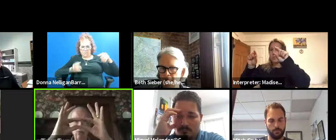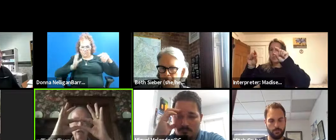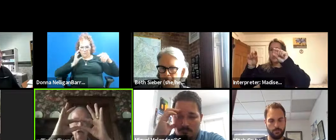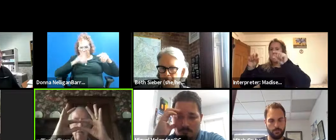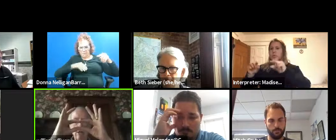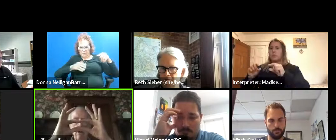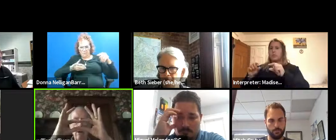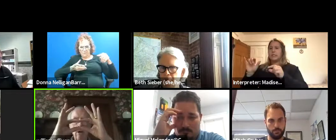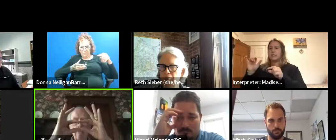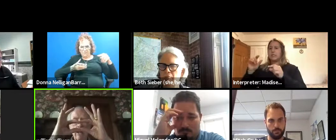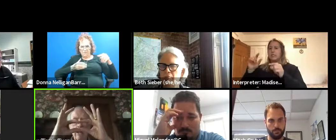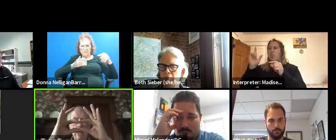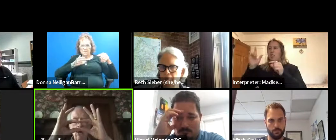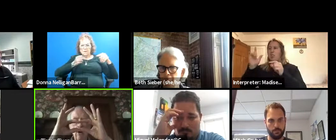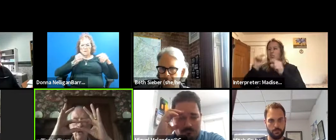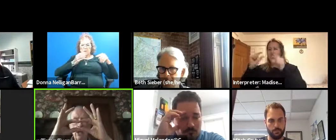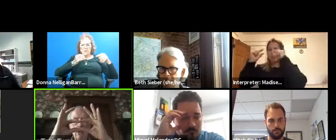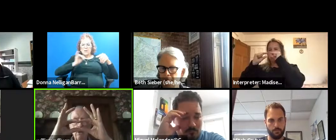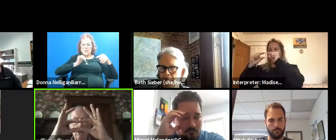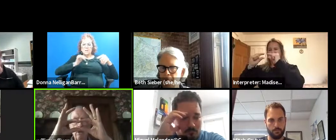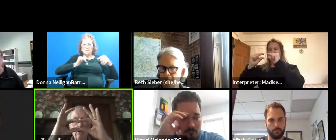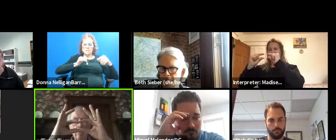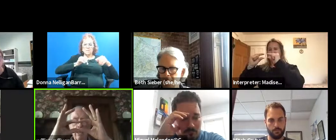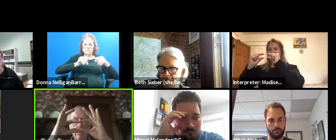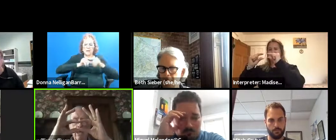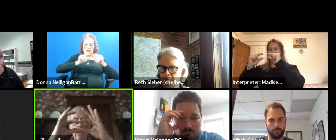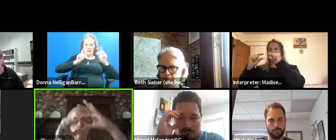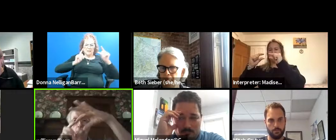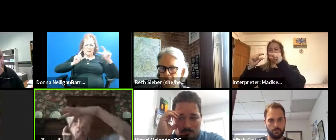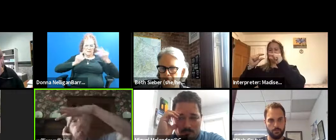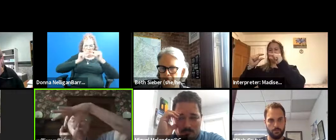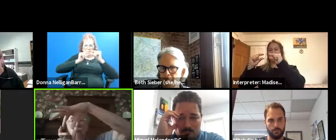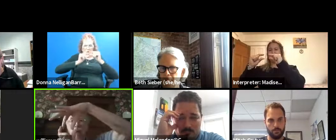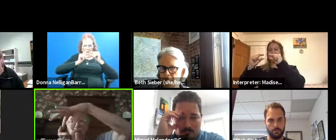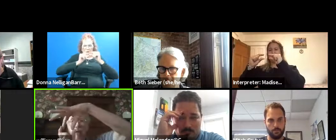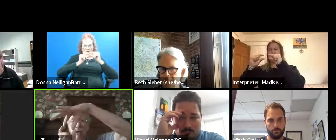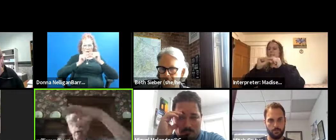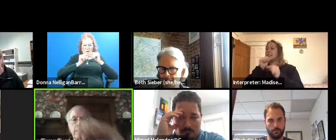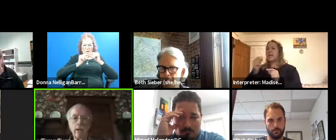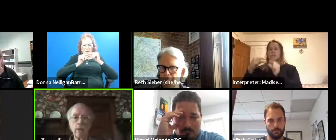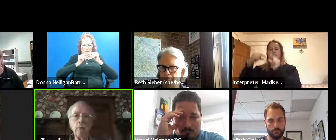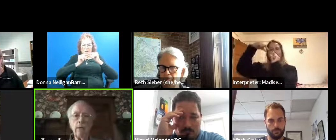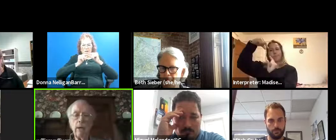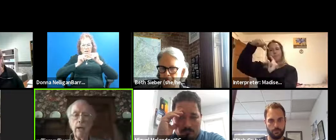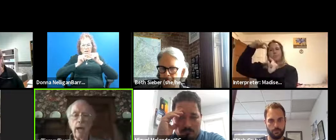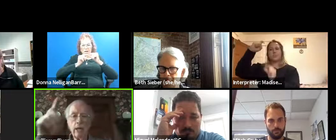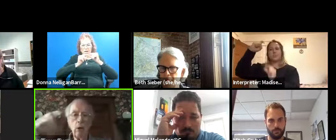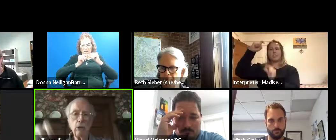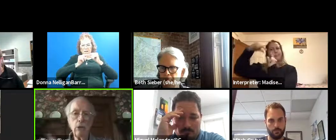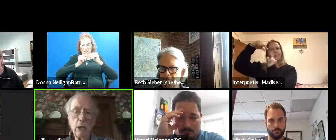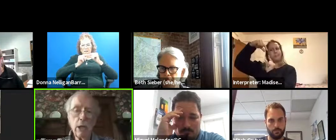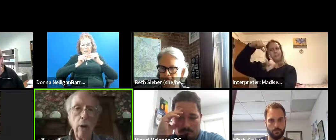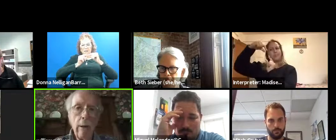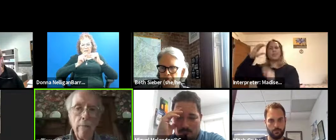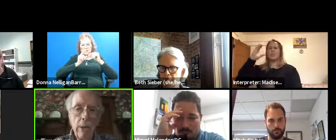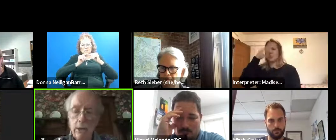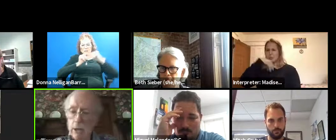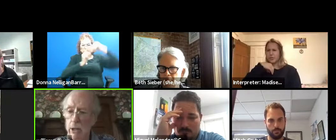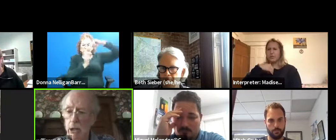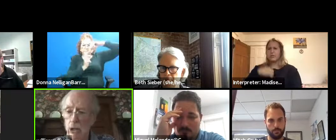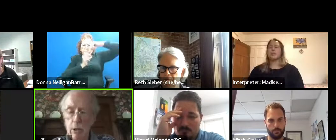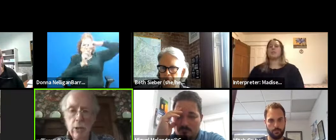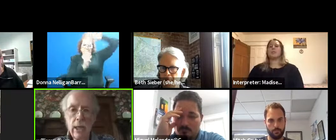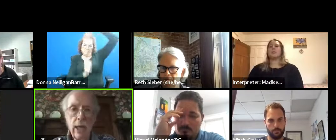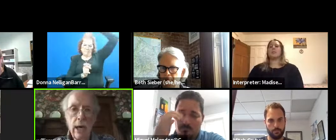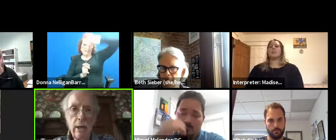shaped this way. It's shaped like a horizontal rectangle as opposed to a vertical rectangle. Right. And it crosses the street. There